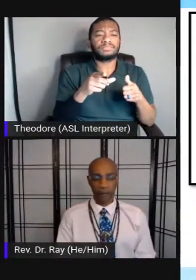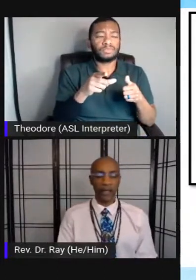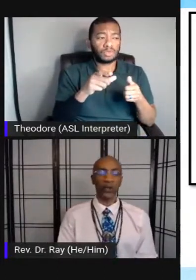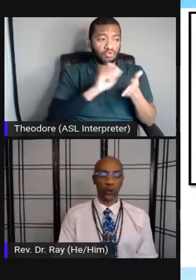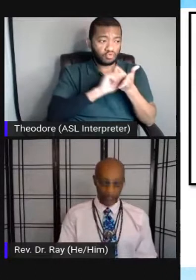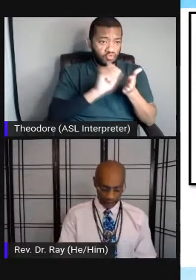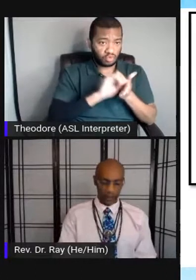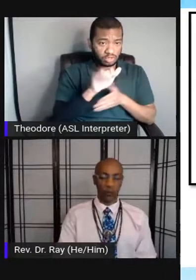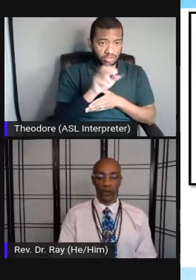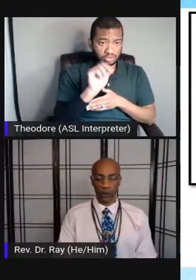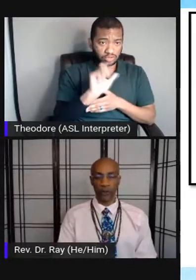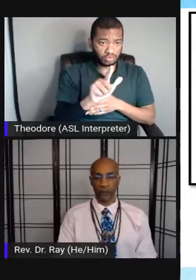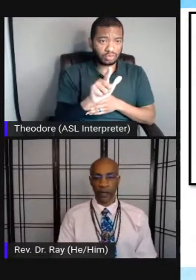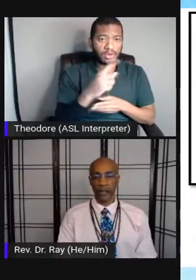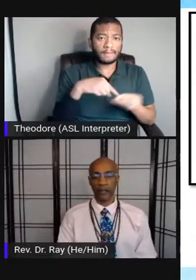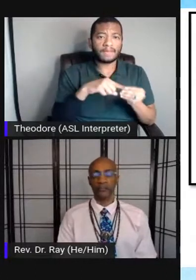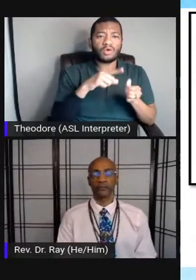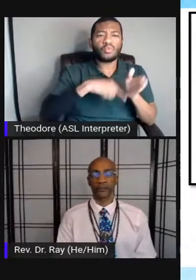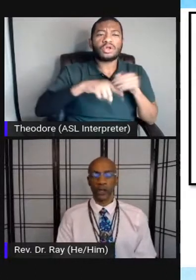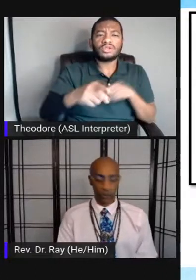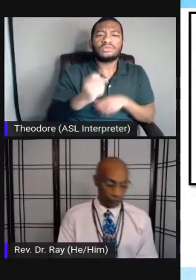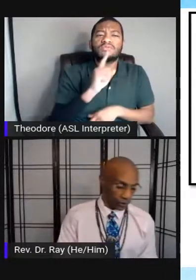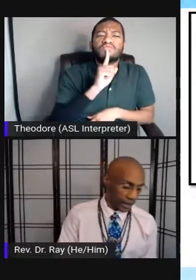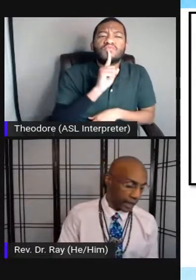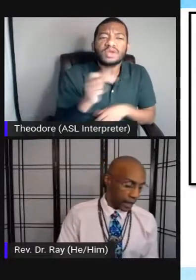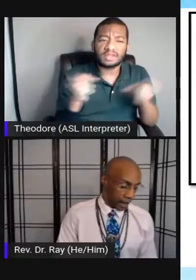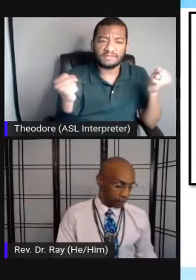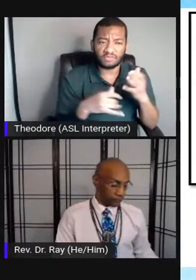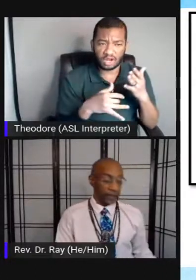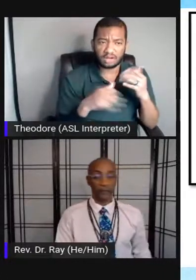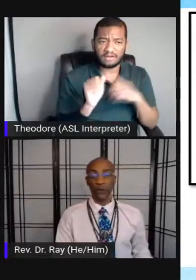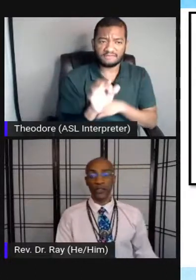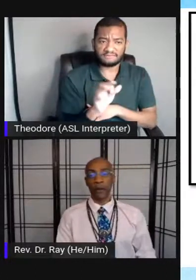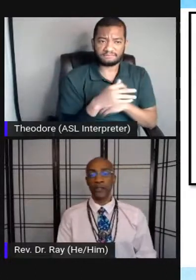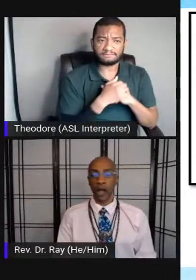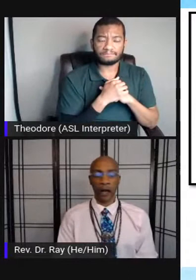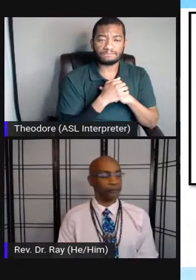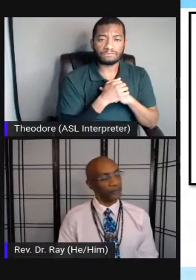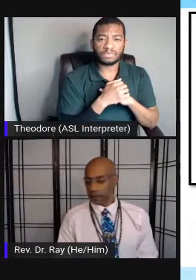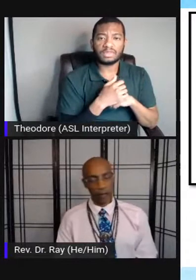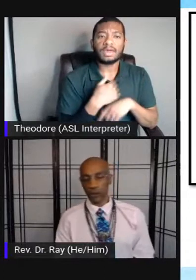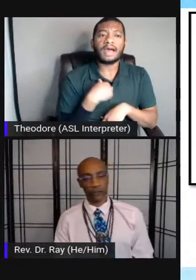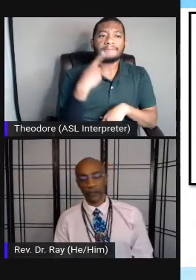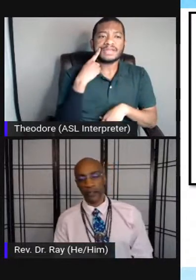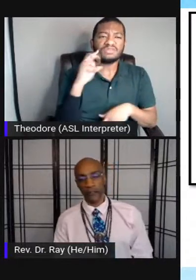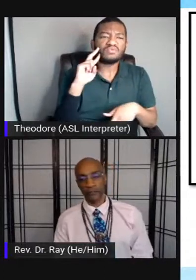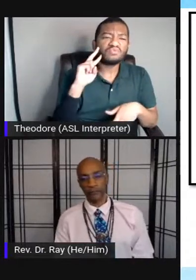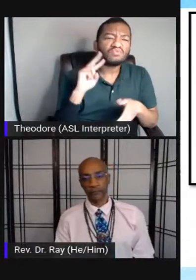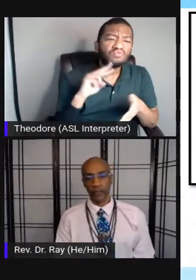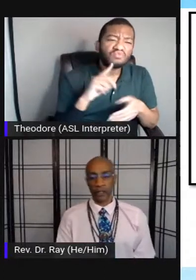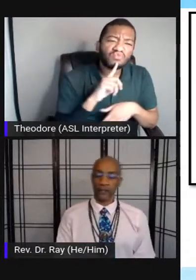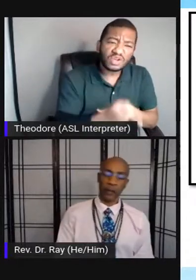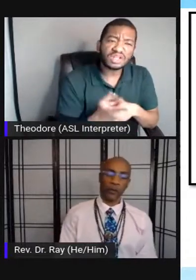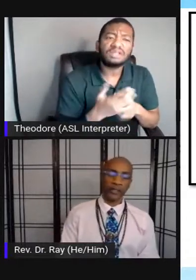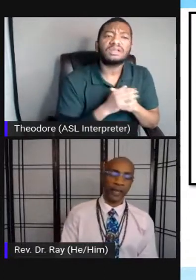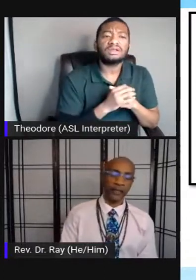And I mean, really, what are you afraid of? So if you say, I am afraid of losing my job, that's not what you're afraid of.